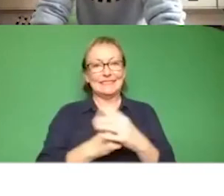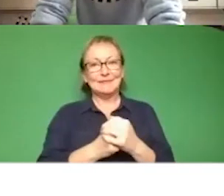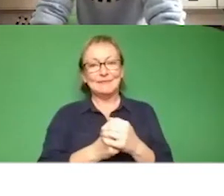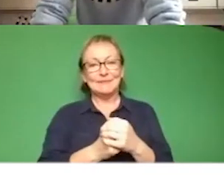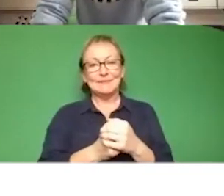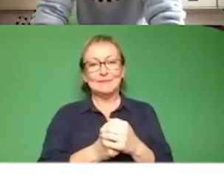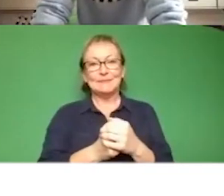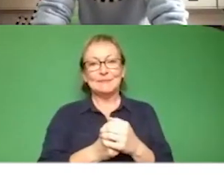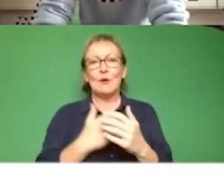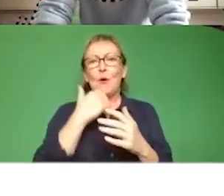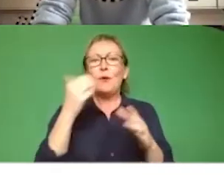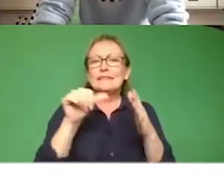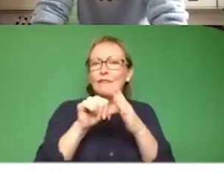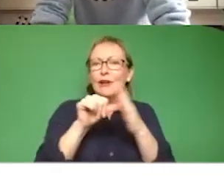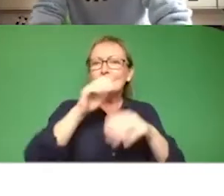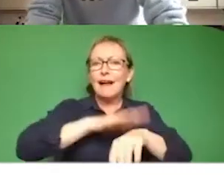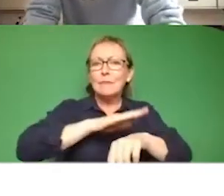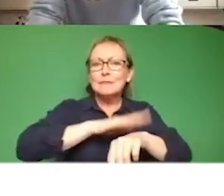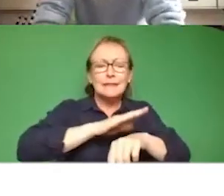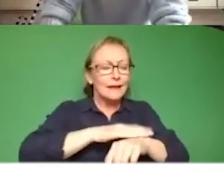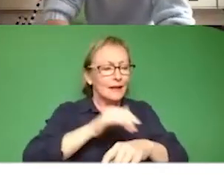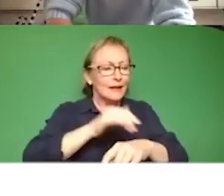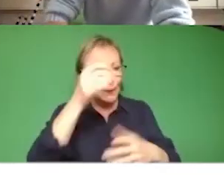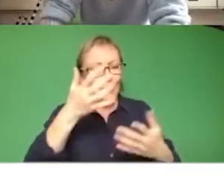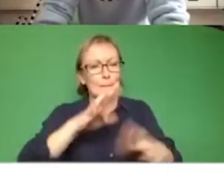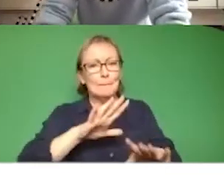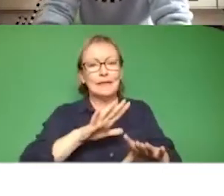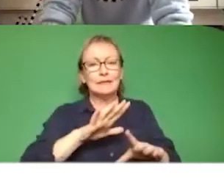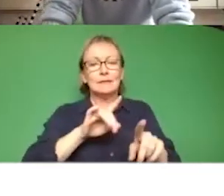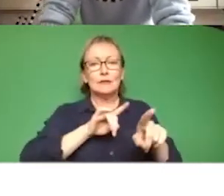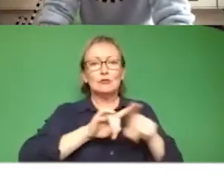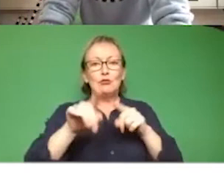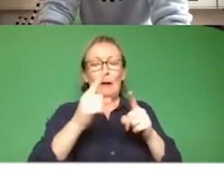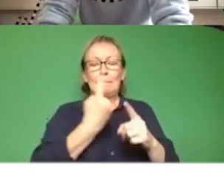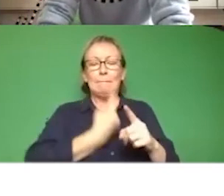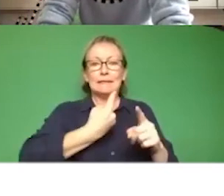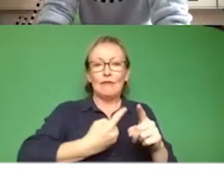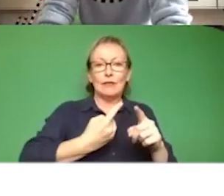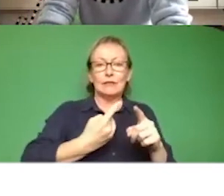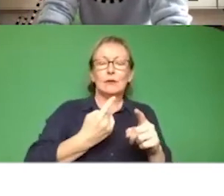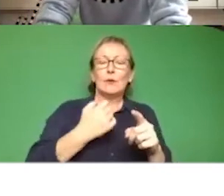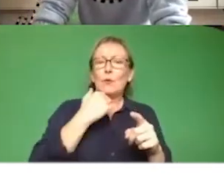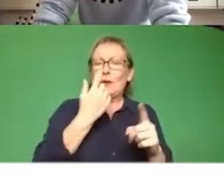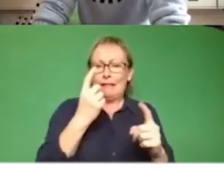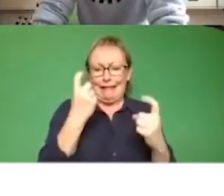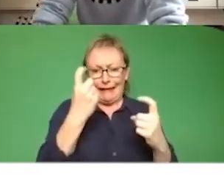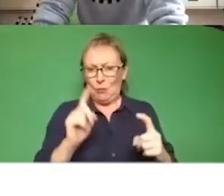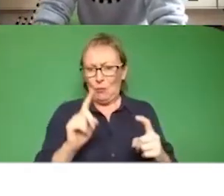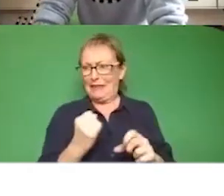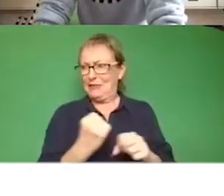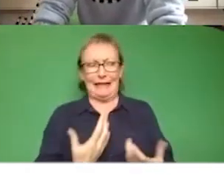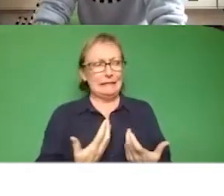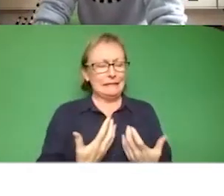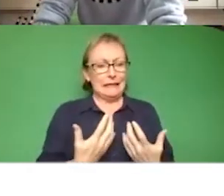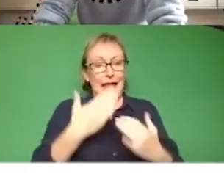There's always difficult moments. I always try and remind myself, you know, there's always a moment in which you think, "What am I doing?" But then you come out the end of it, and